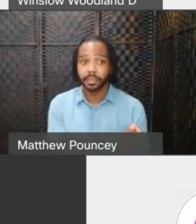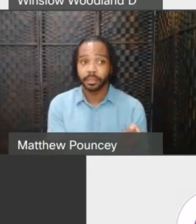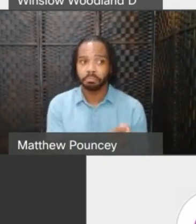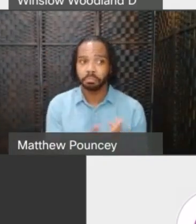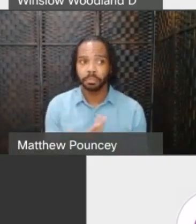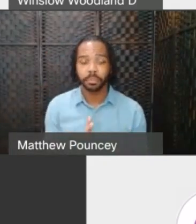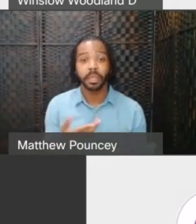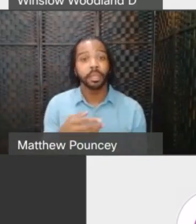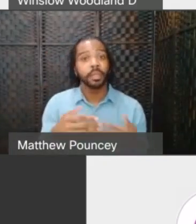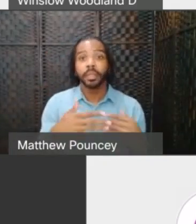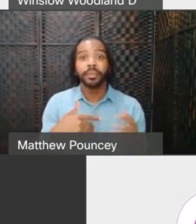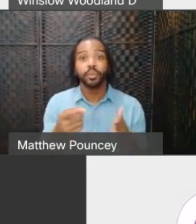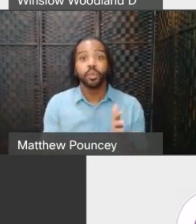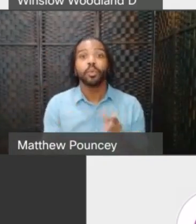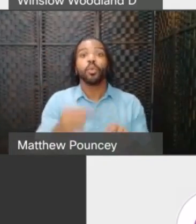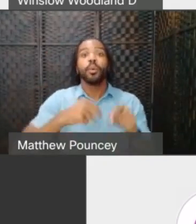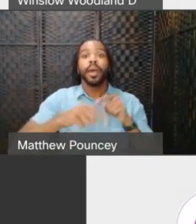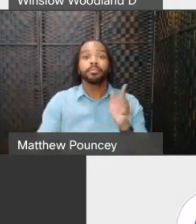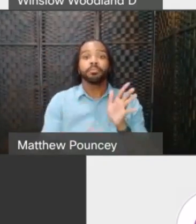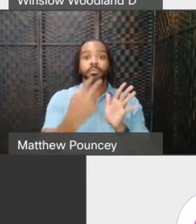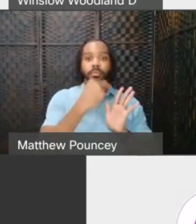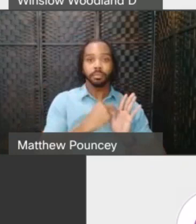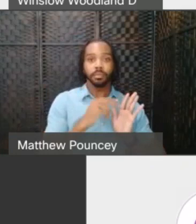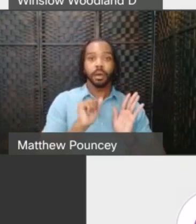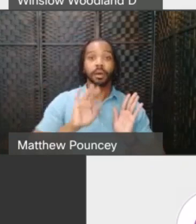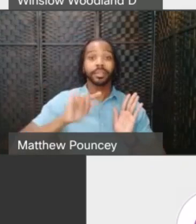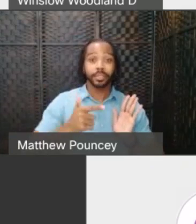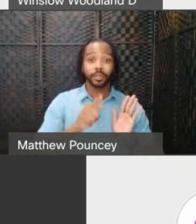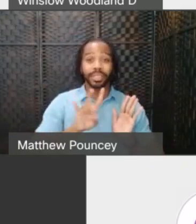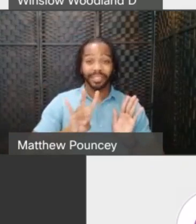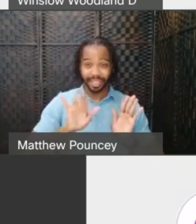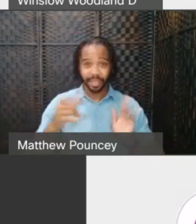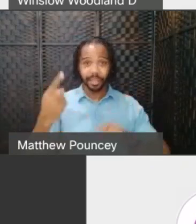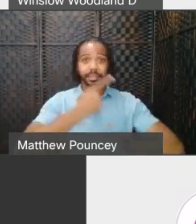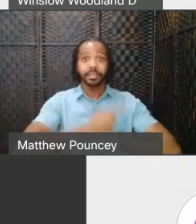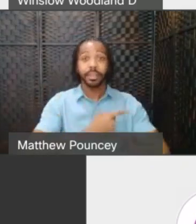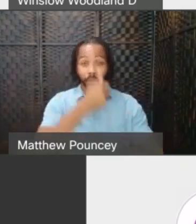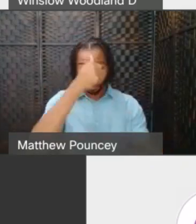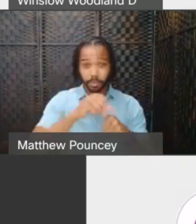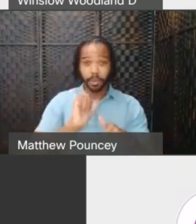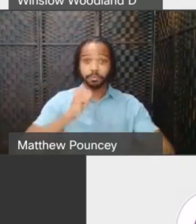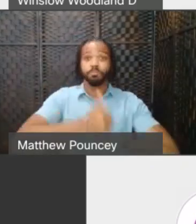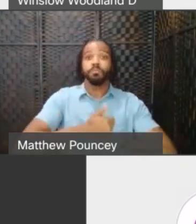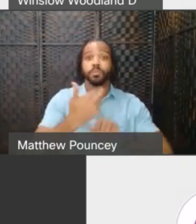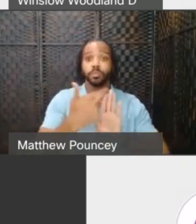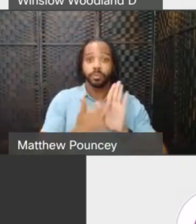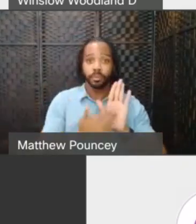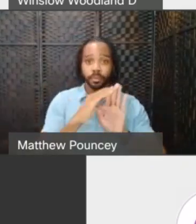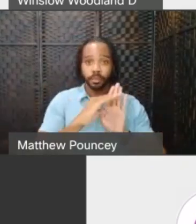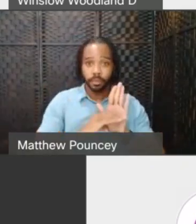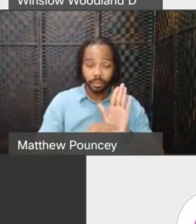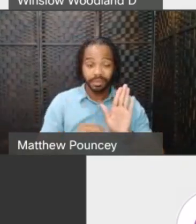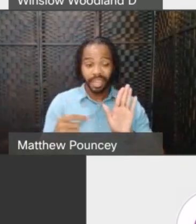Even if you look back to the August 27th date of that rulemaking, it